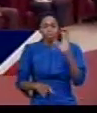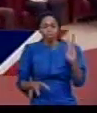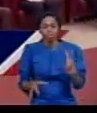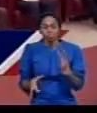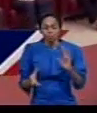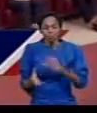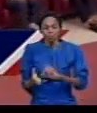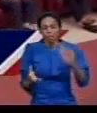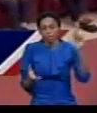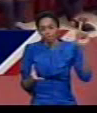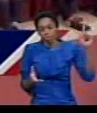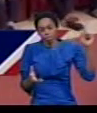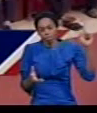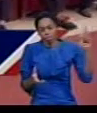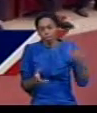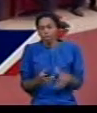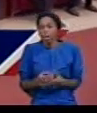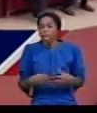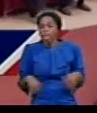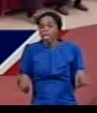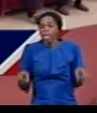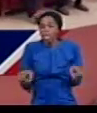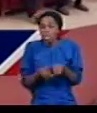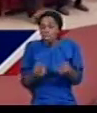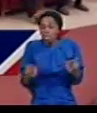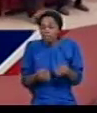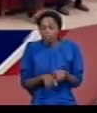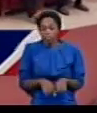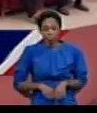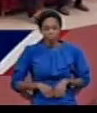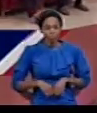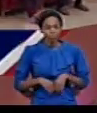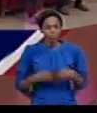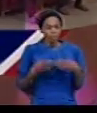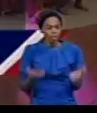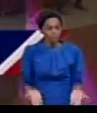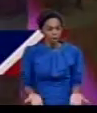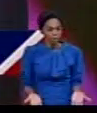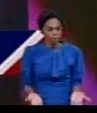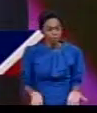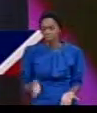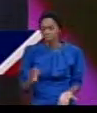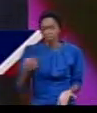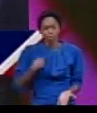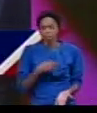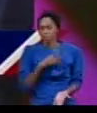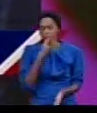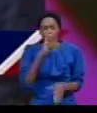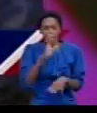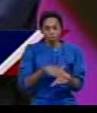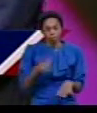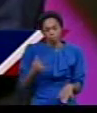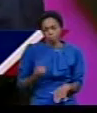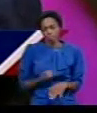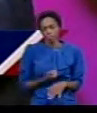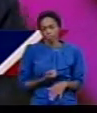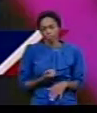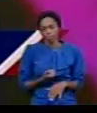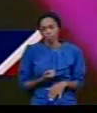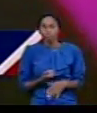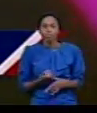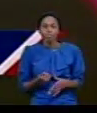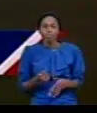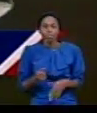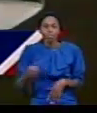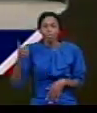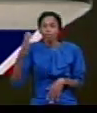For even hereunto were ye called. Even hereunto were ye called. I am called